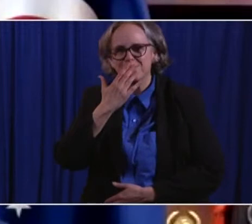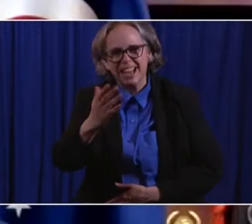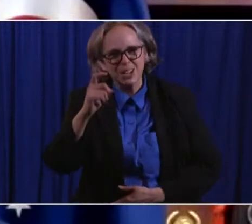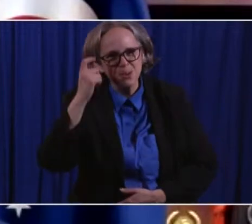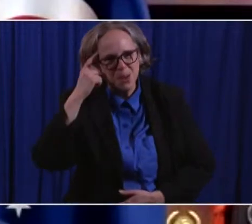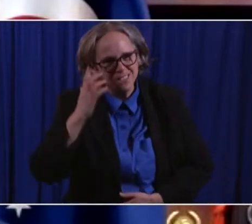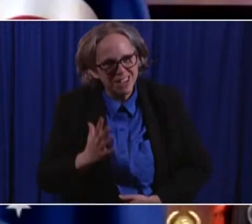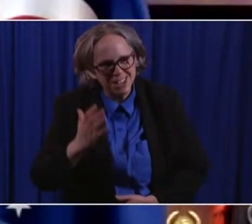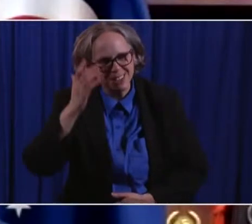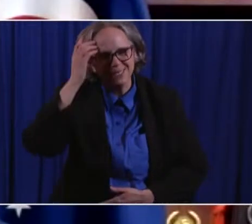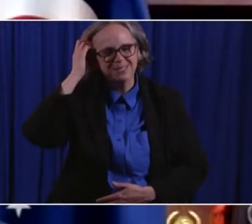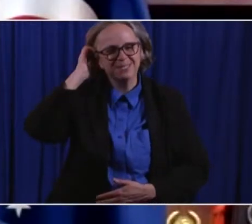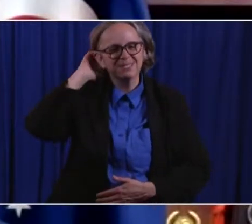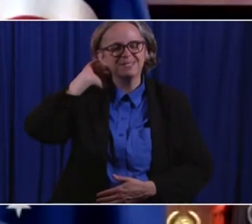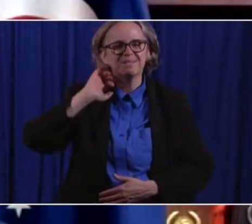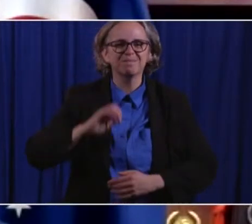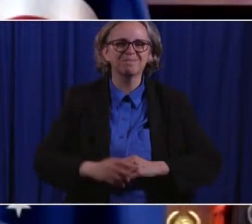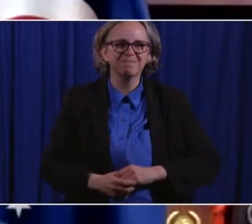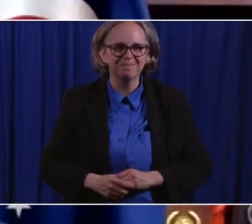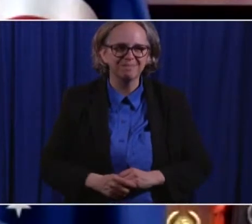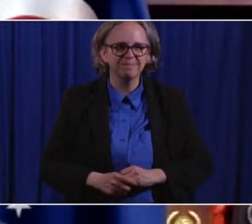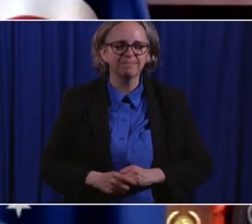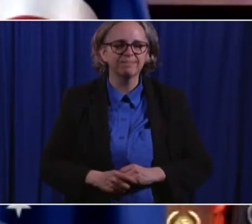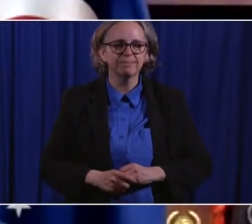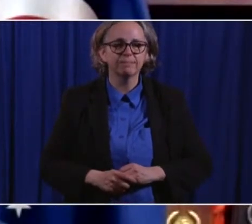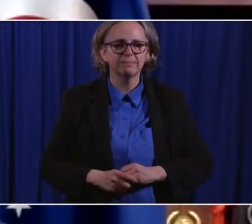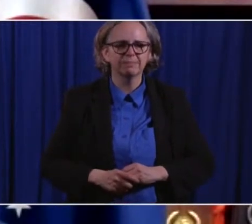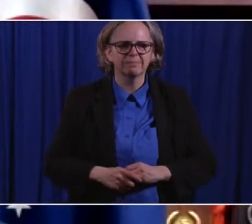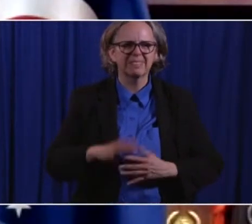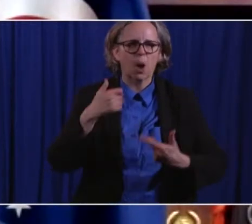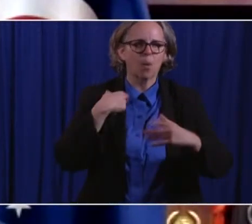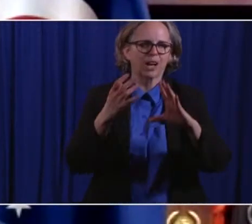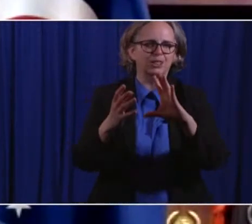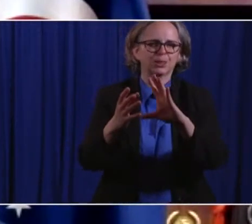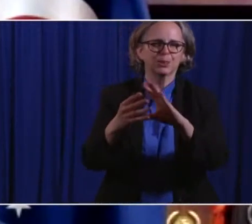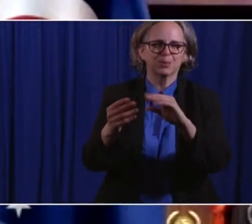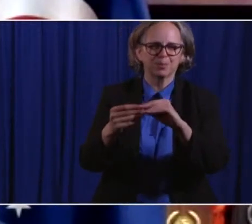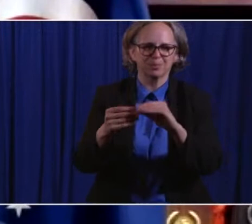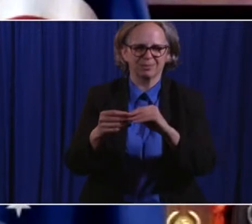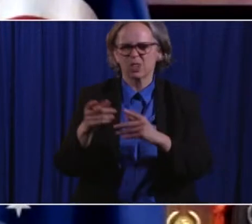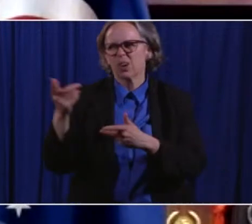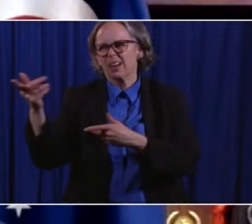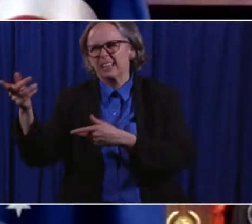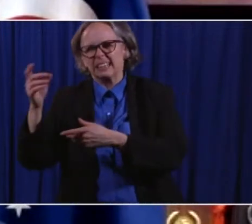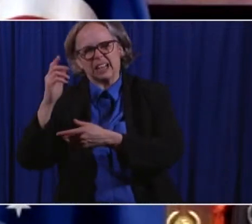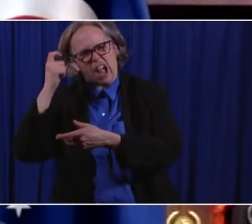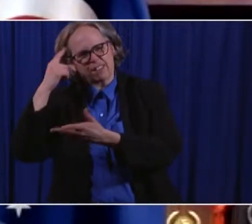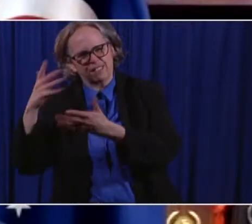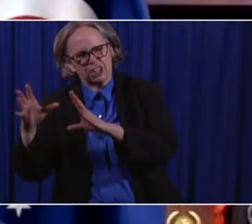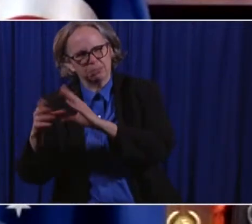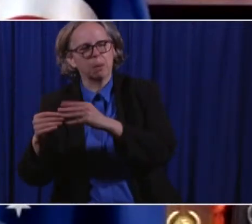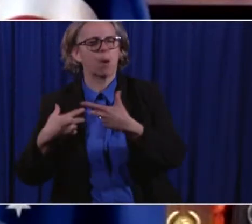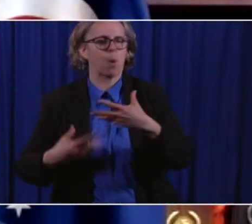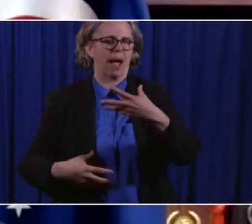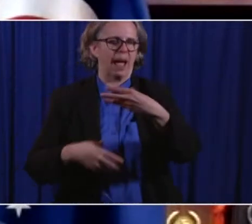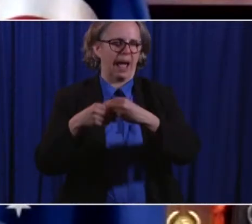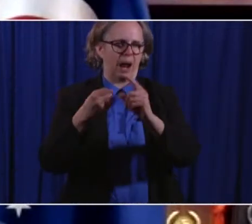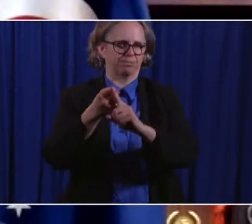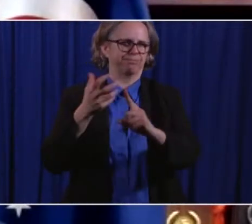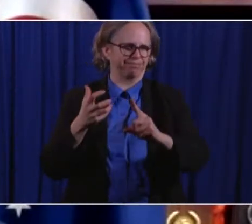I want to just comment on a couple things that you mentioned earlier. I thought that was great news